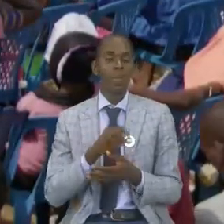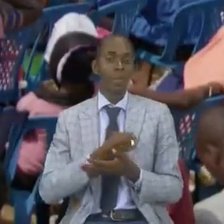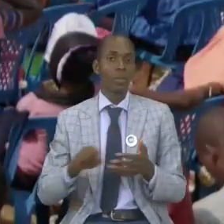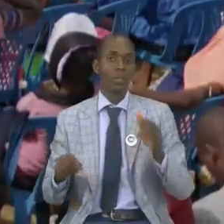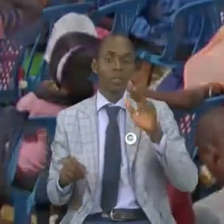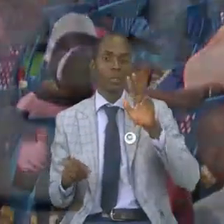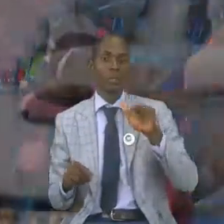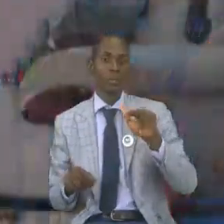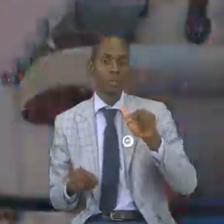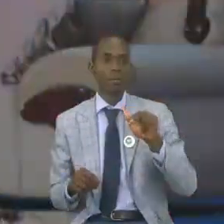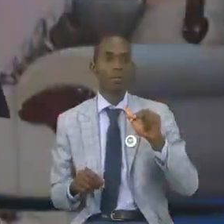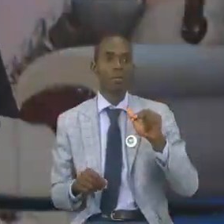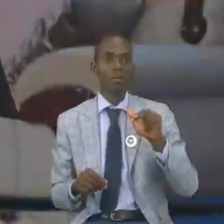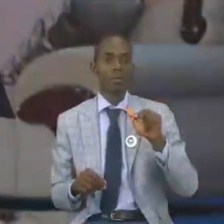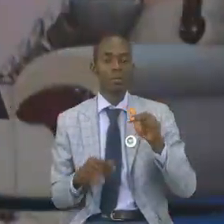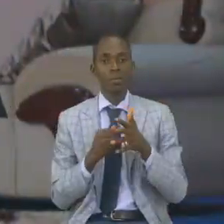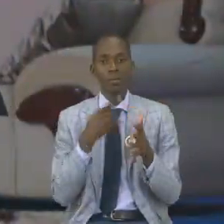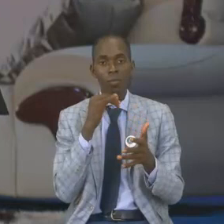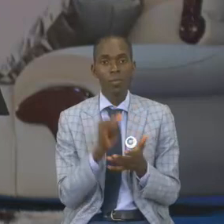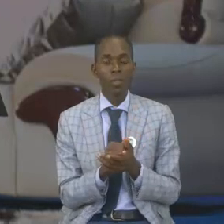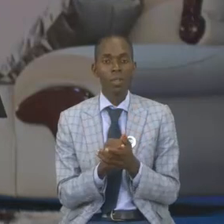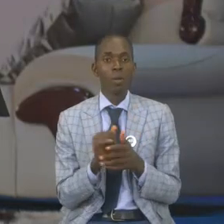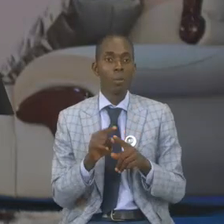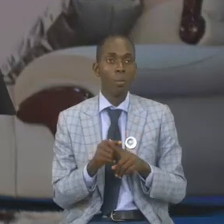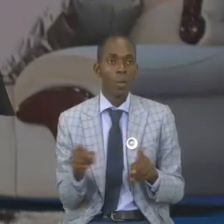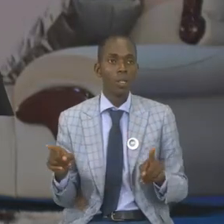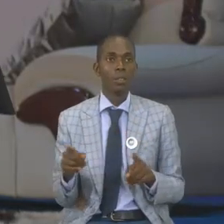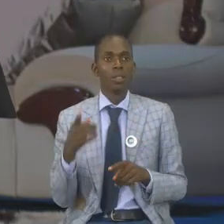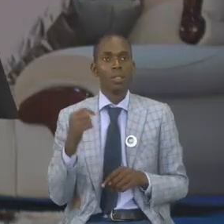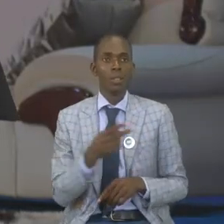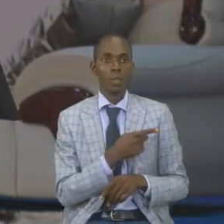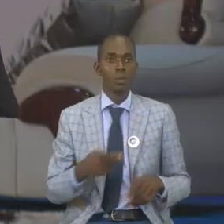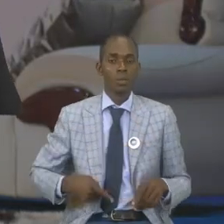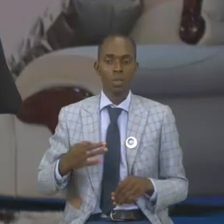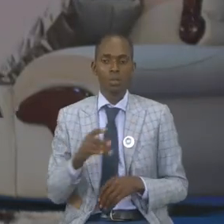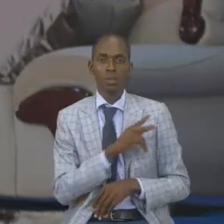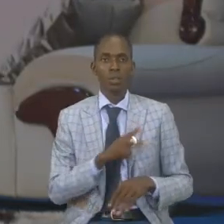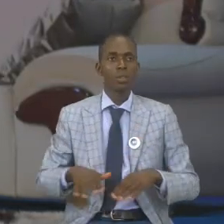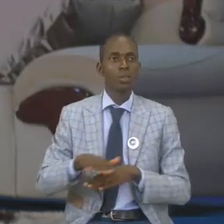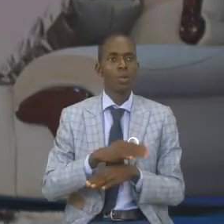13, it says, but the prince of the kingdom of Persia withstood me